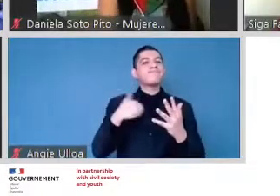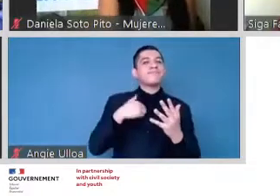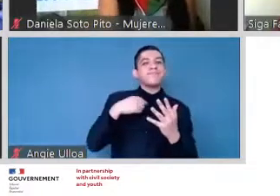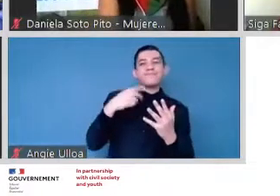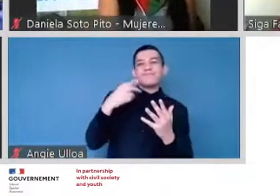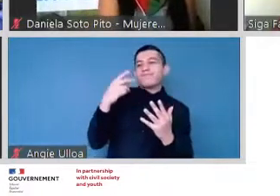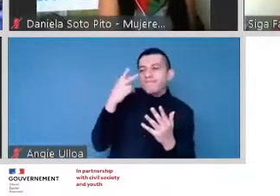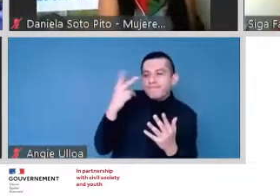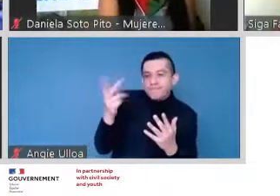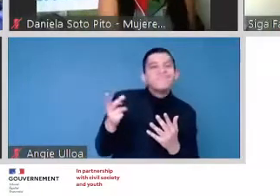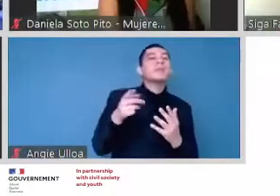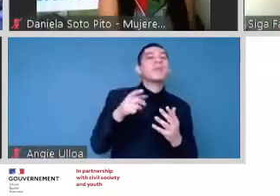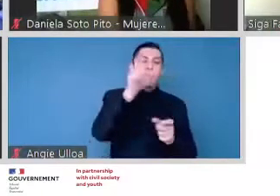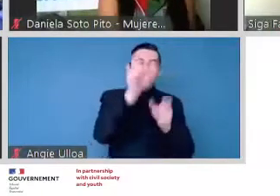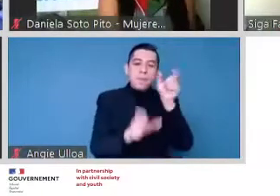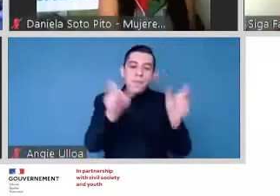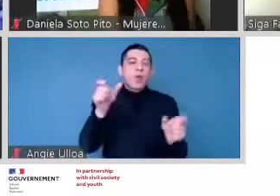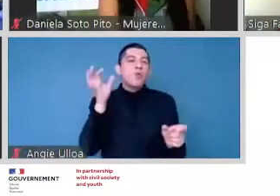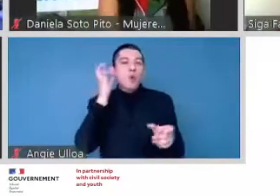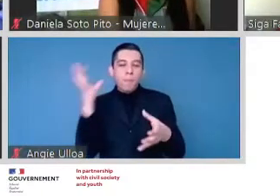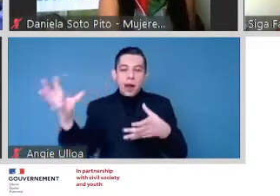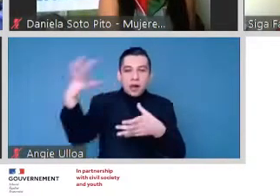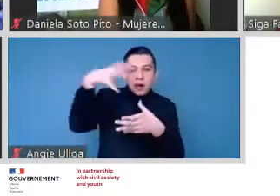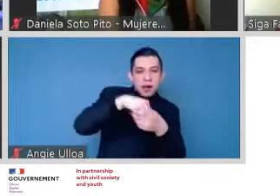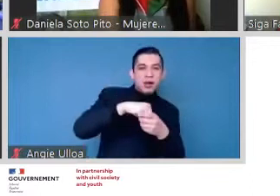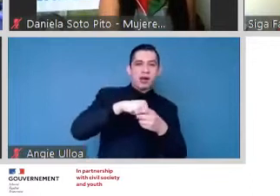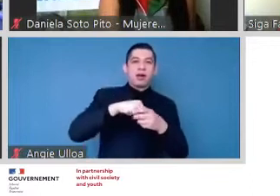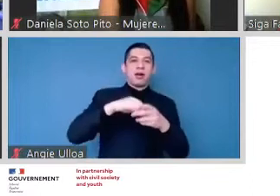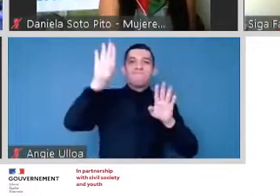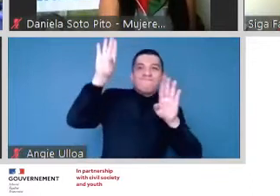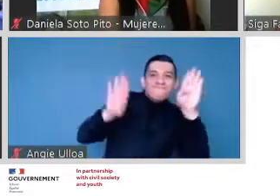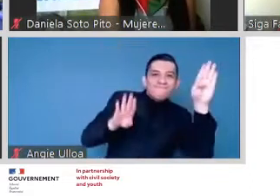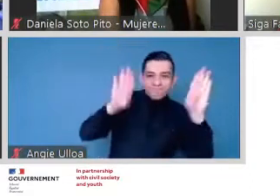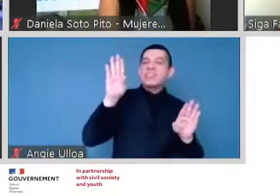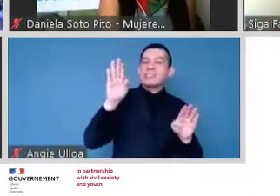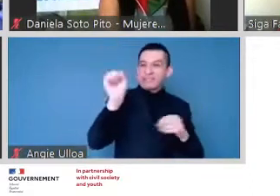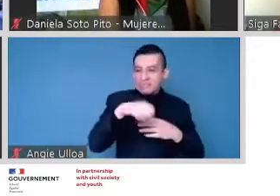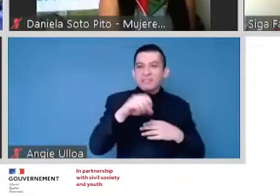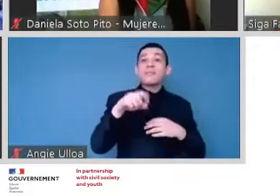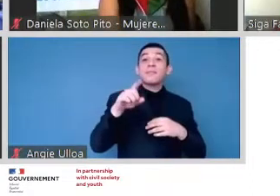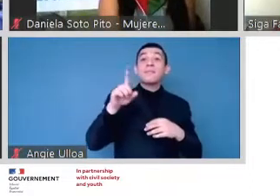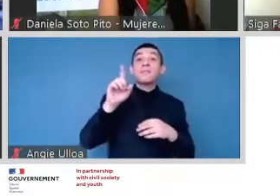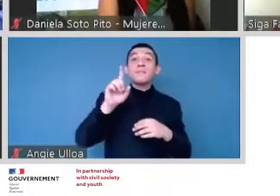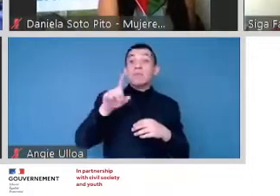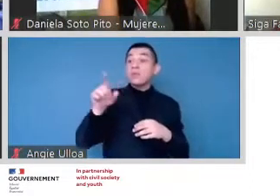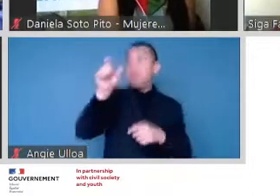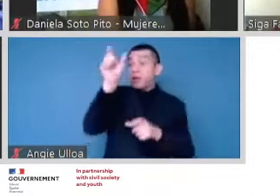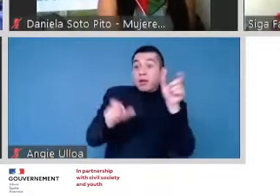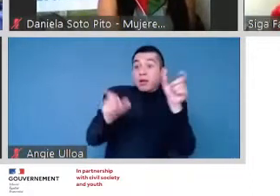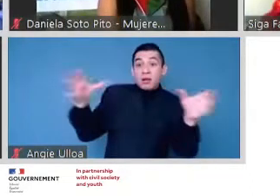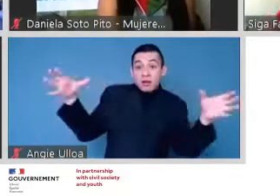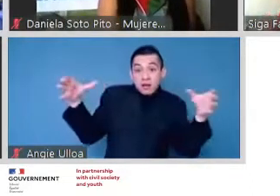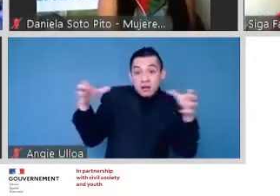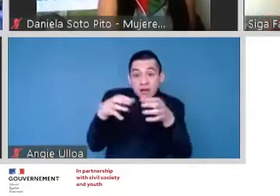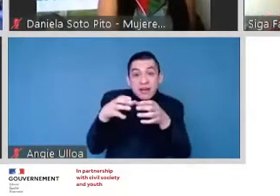the women are not involved. You go to the local government level, the women are not involved the way they should be involved. So